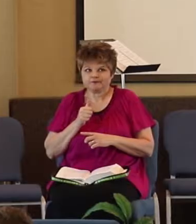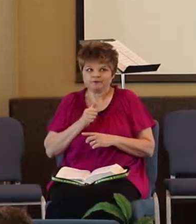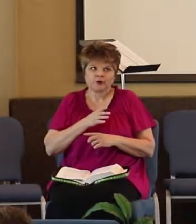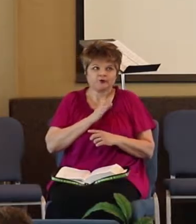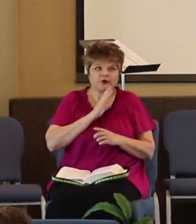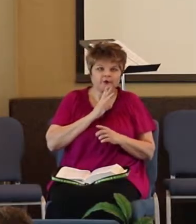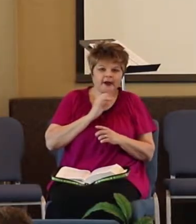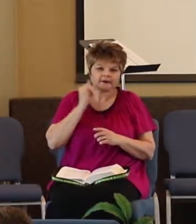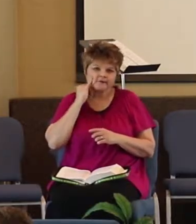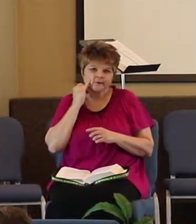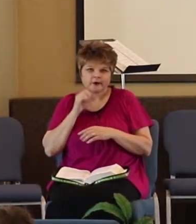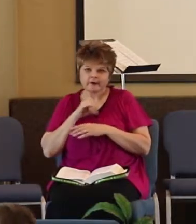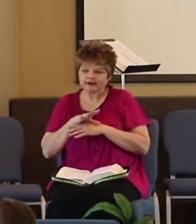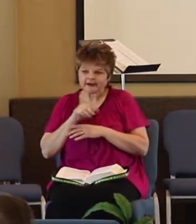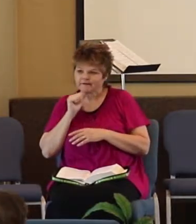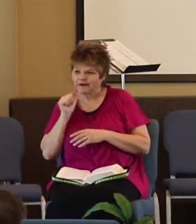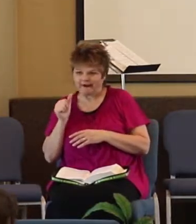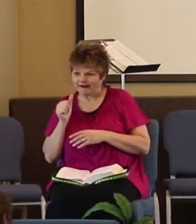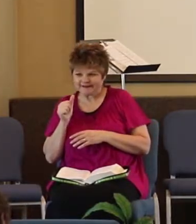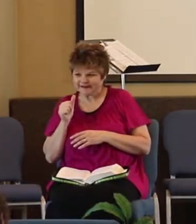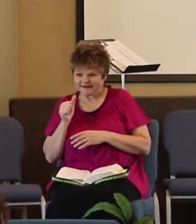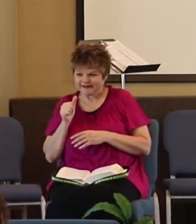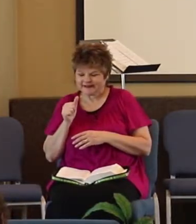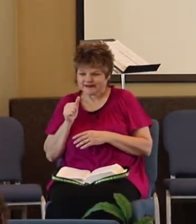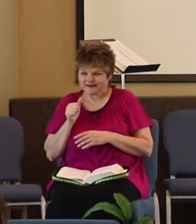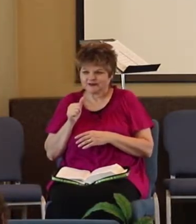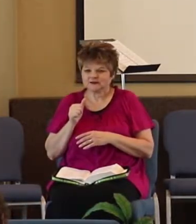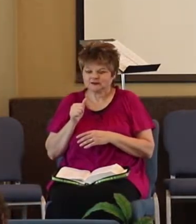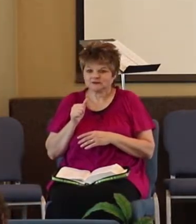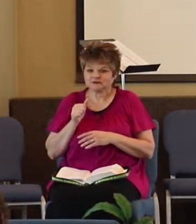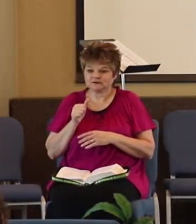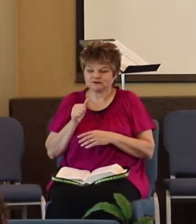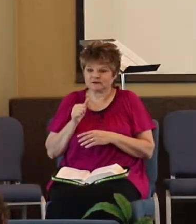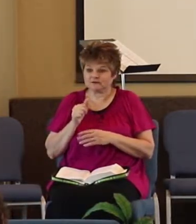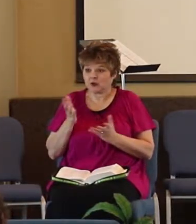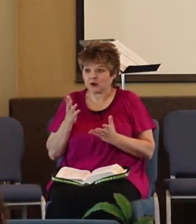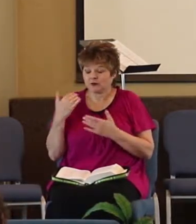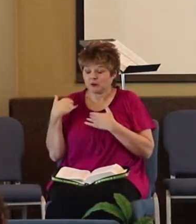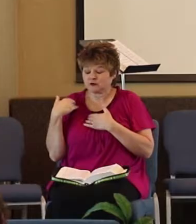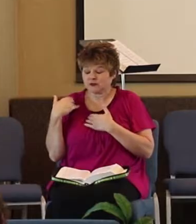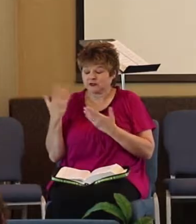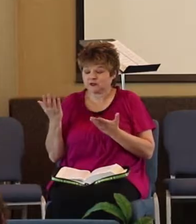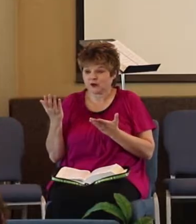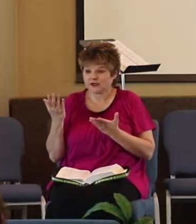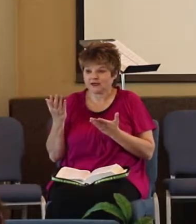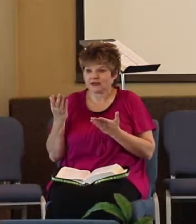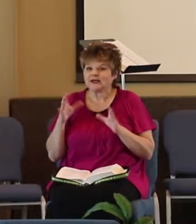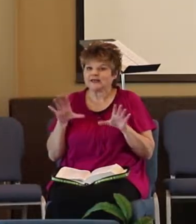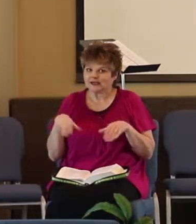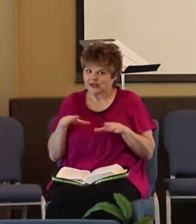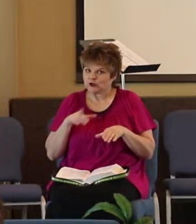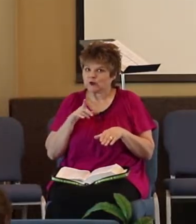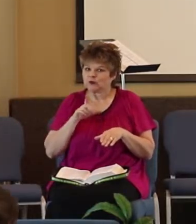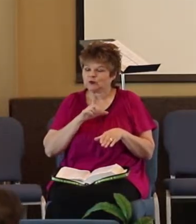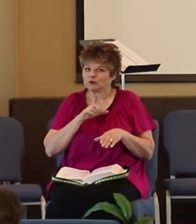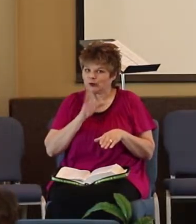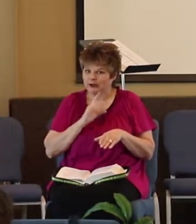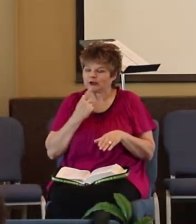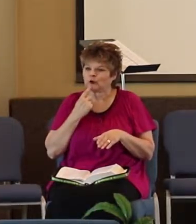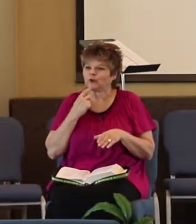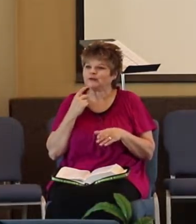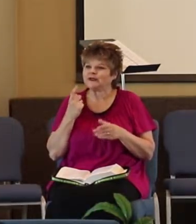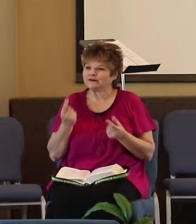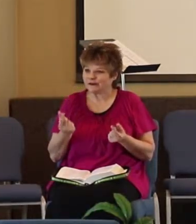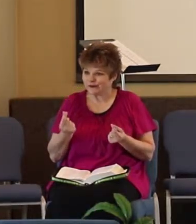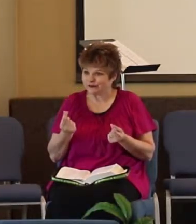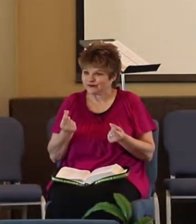not we're effective or not. You know what we get to weigh in on? Did I do what God led me to do?